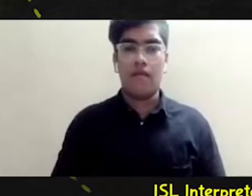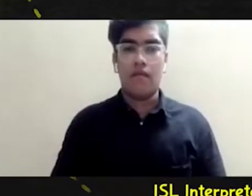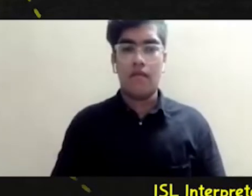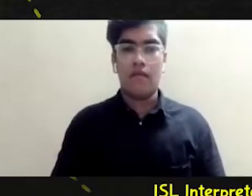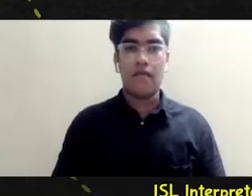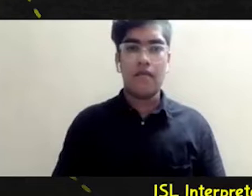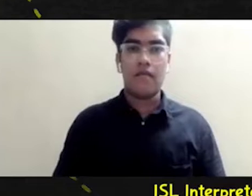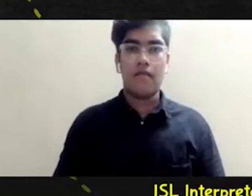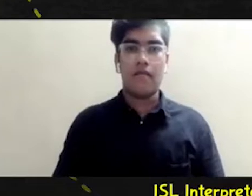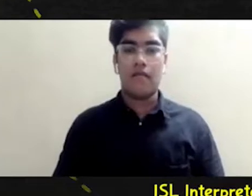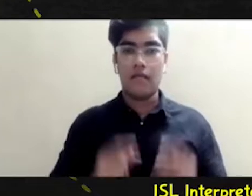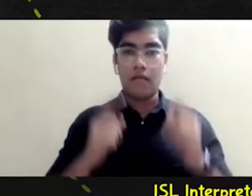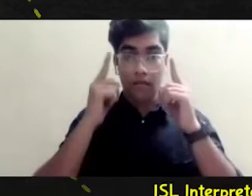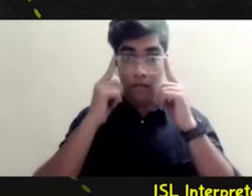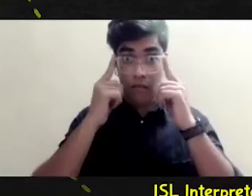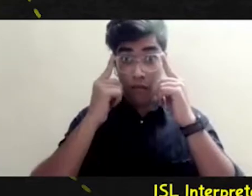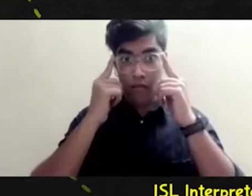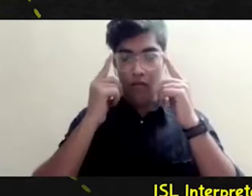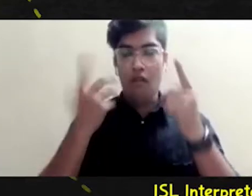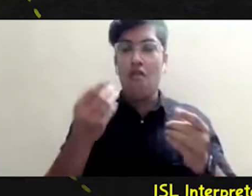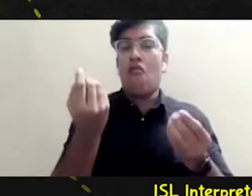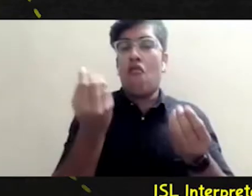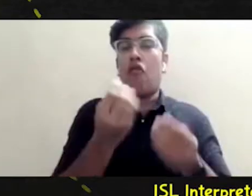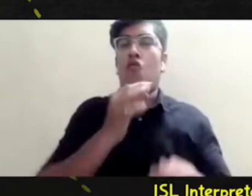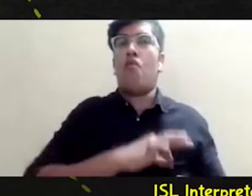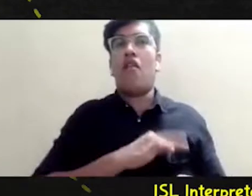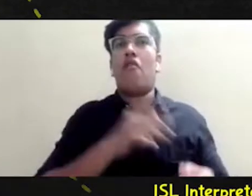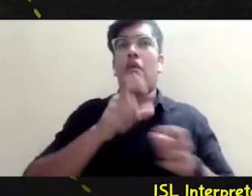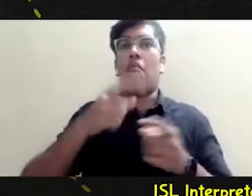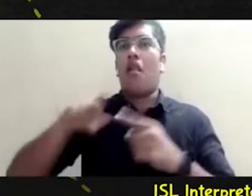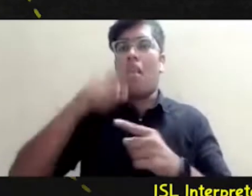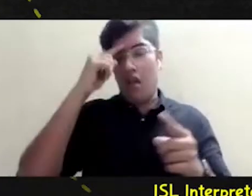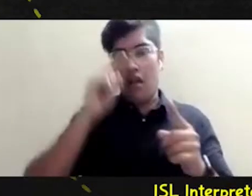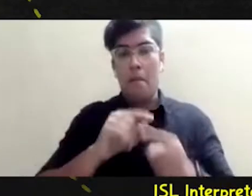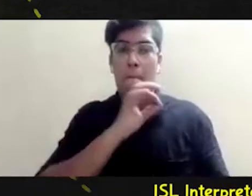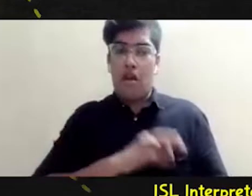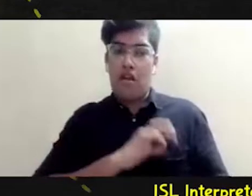for certain gains through the data. I think it's very important also that